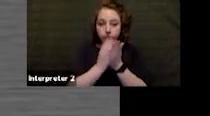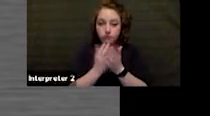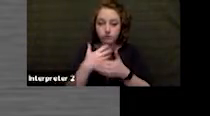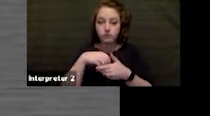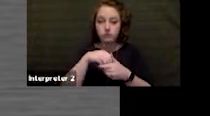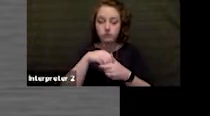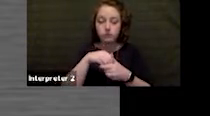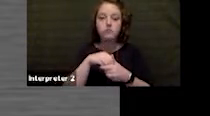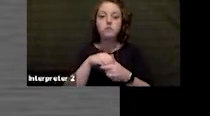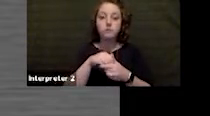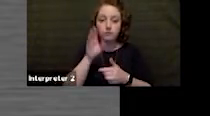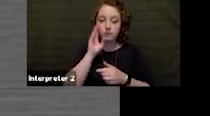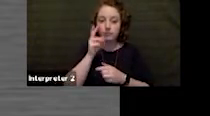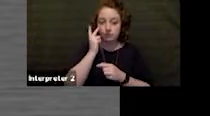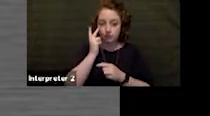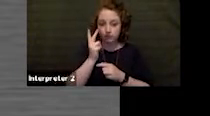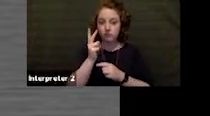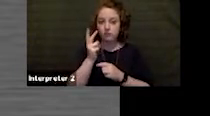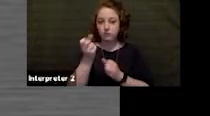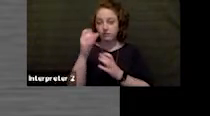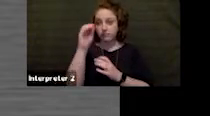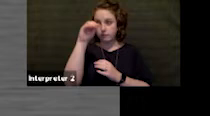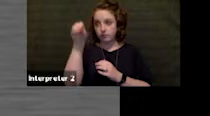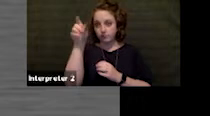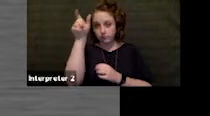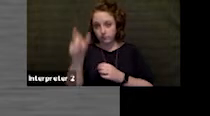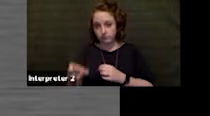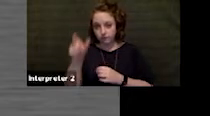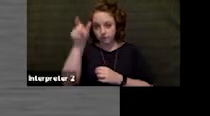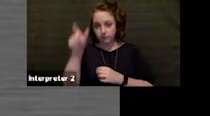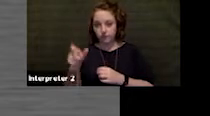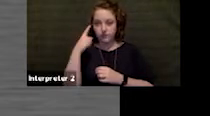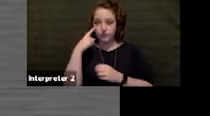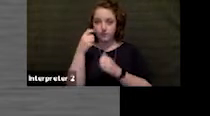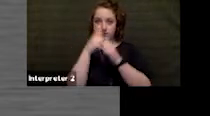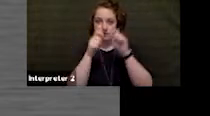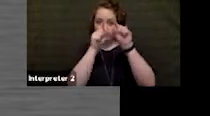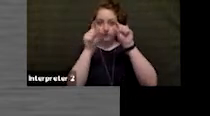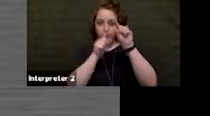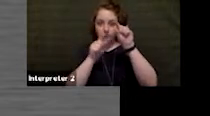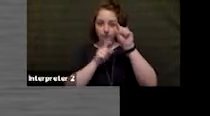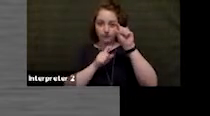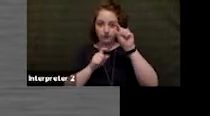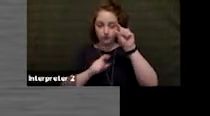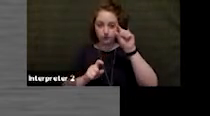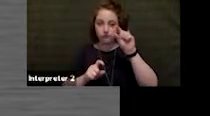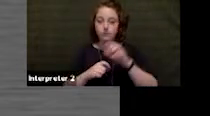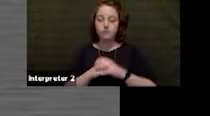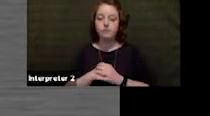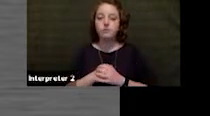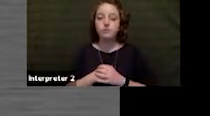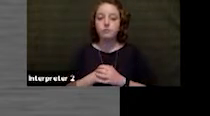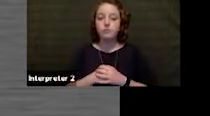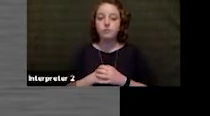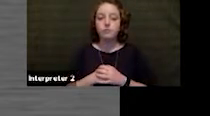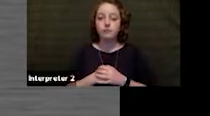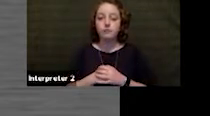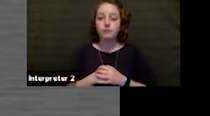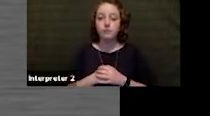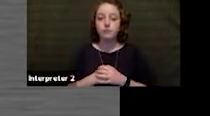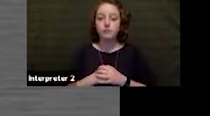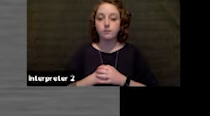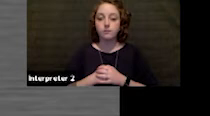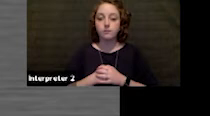and you'll see there the breakdown is the percentage of each of those different categories. So we really do, we can break this down